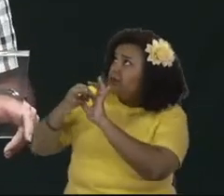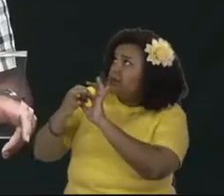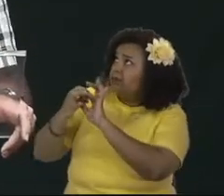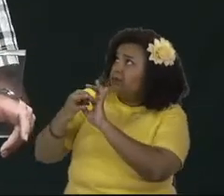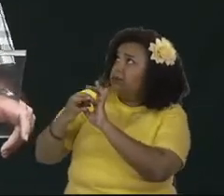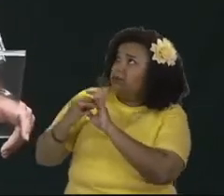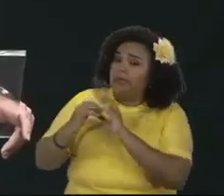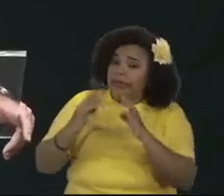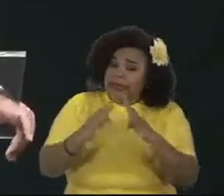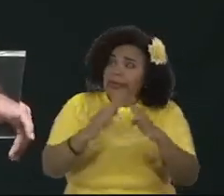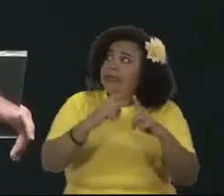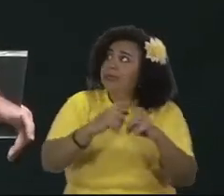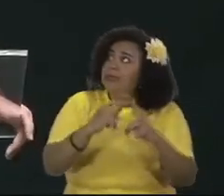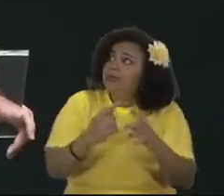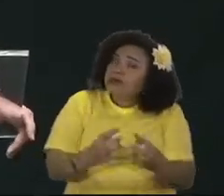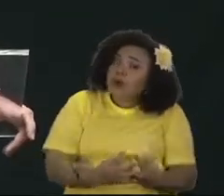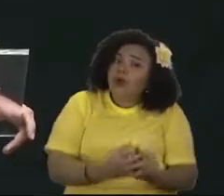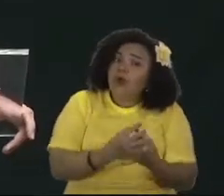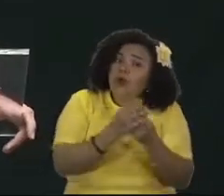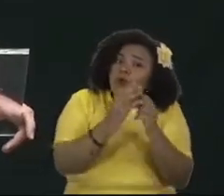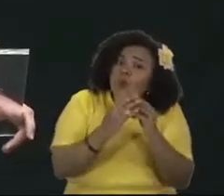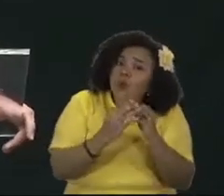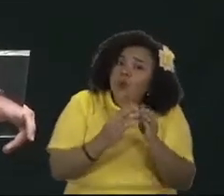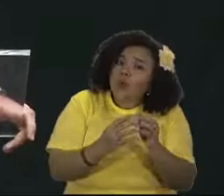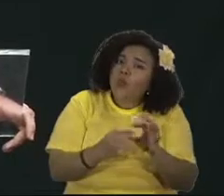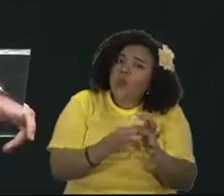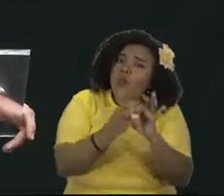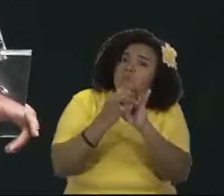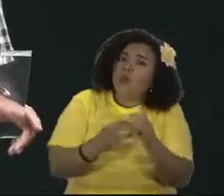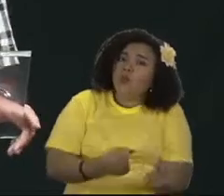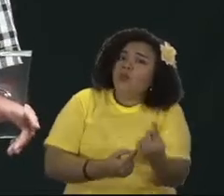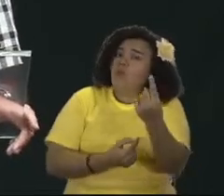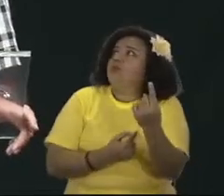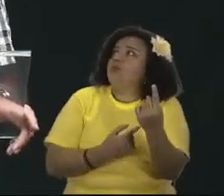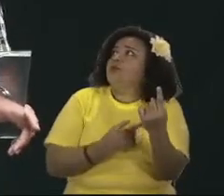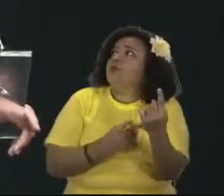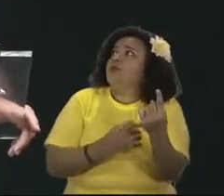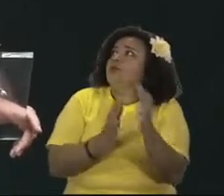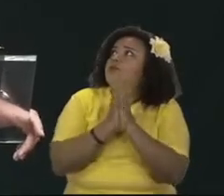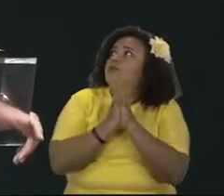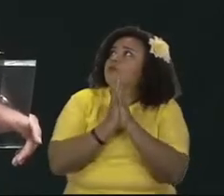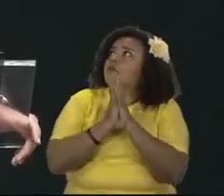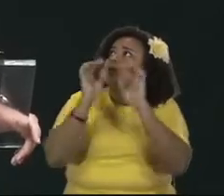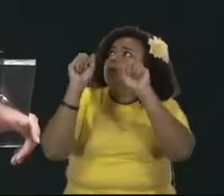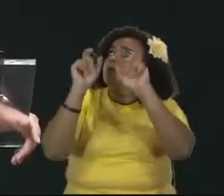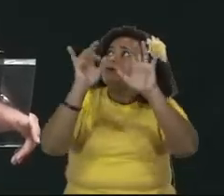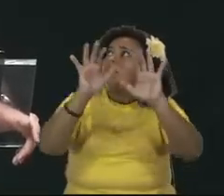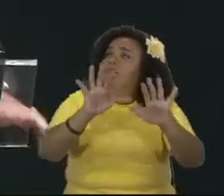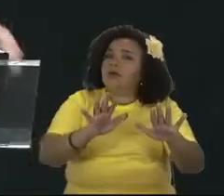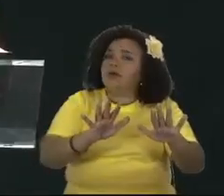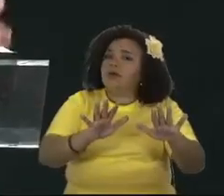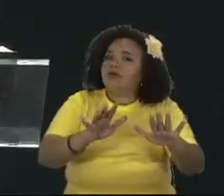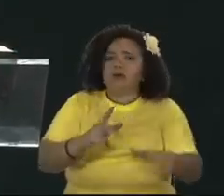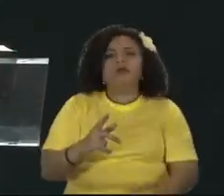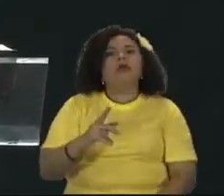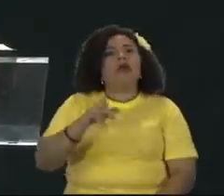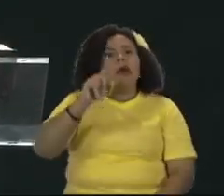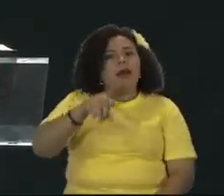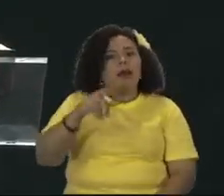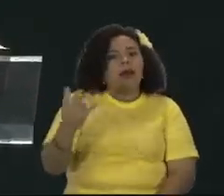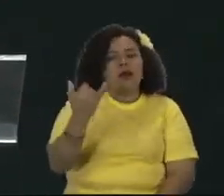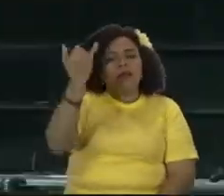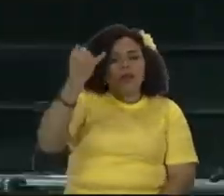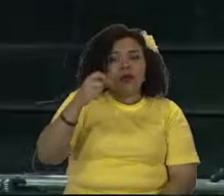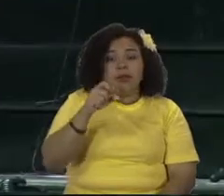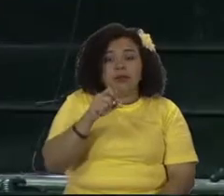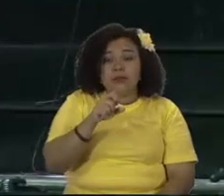one. And the element is essential to the prosperity of the church, to the growth of